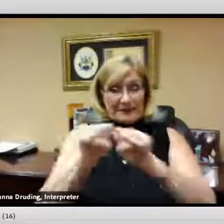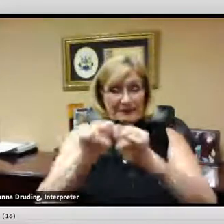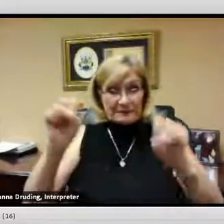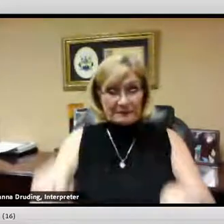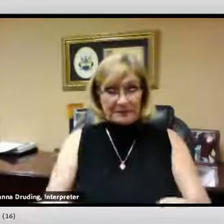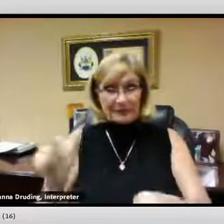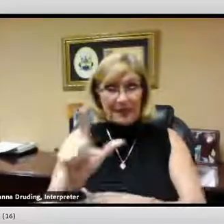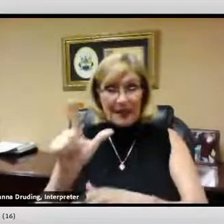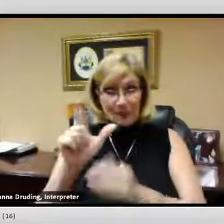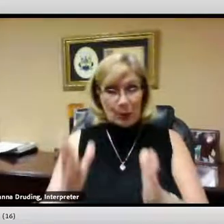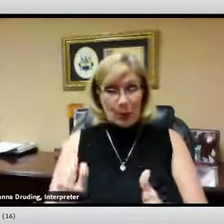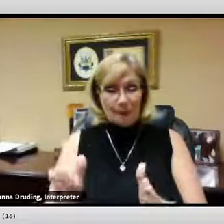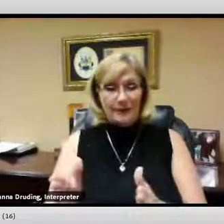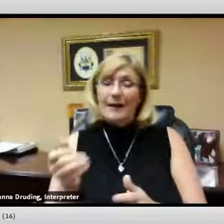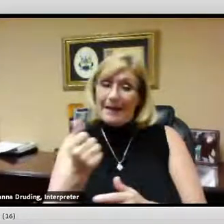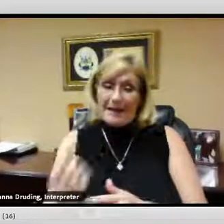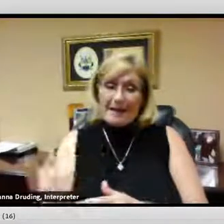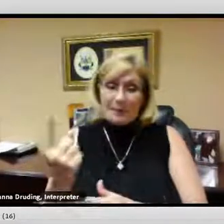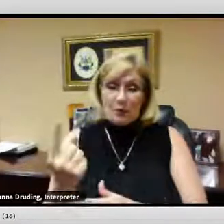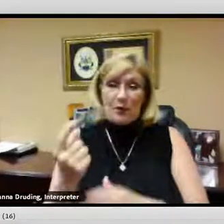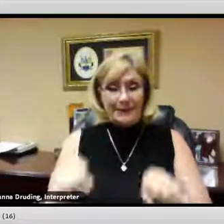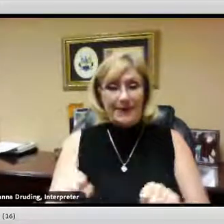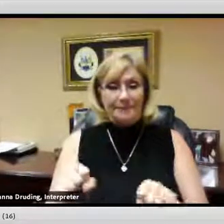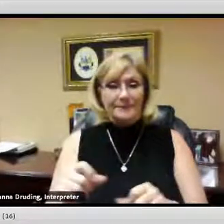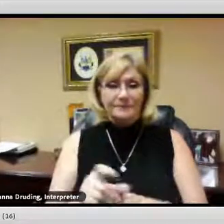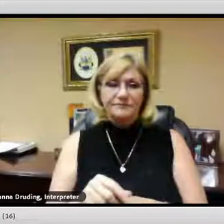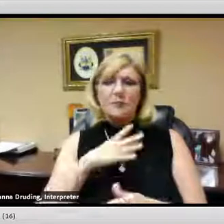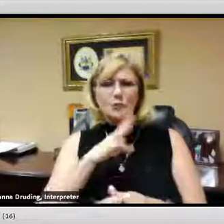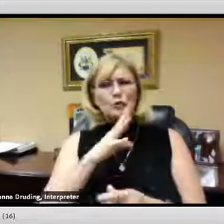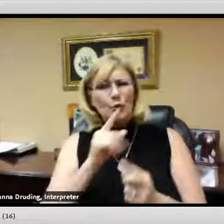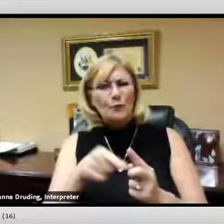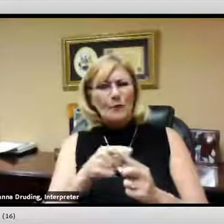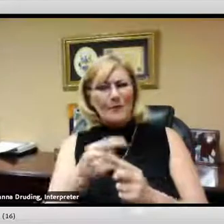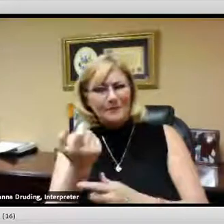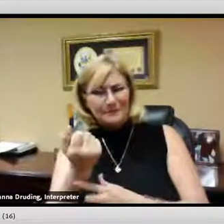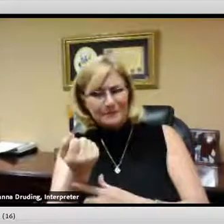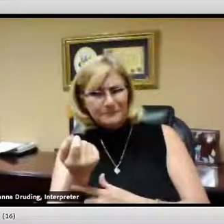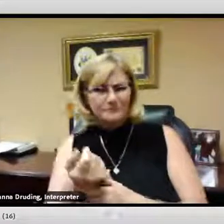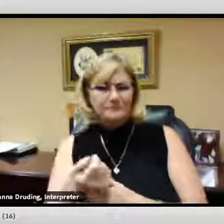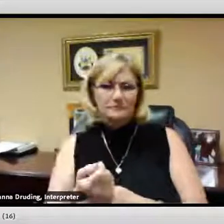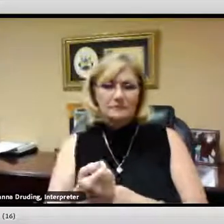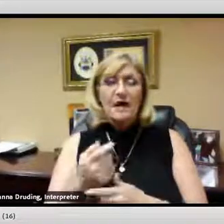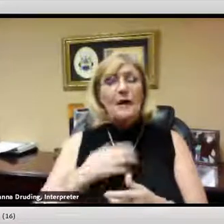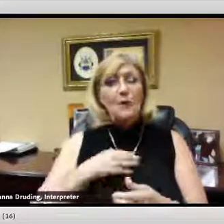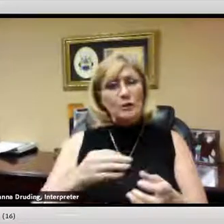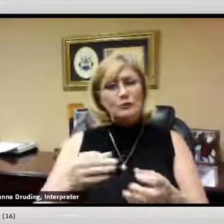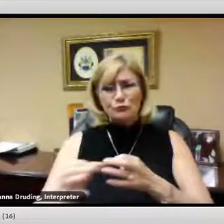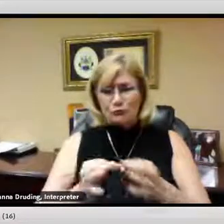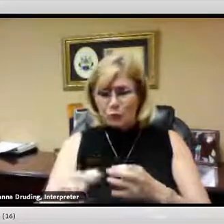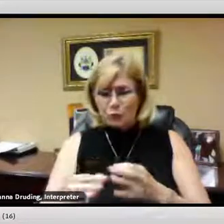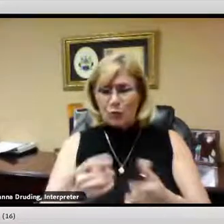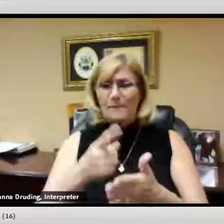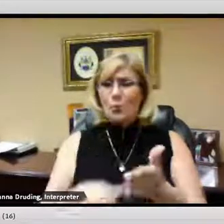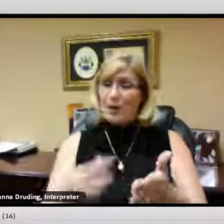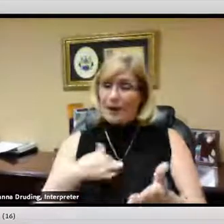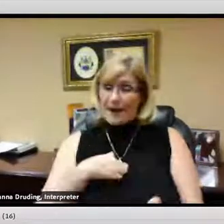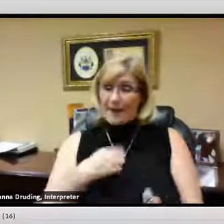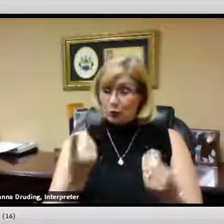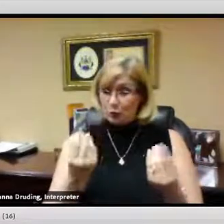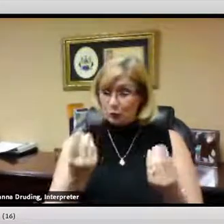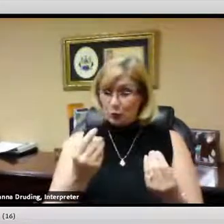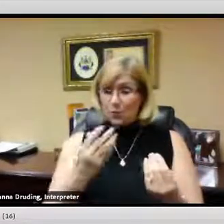librarian can also be a systems librarian. We'll talk a little bit about why that is. I'm just going to describe what I do, just so